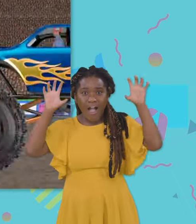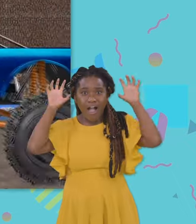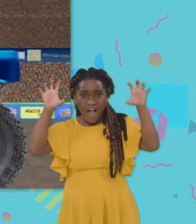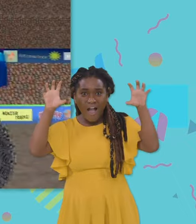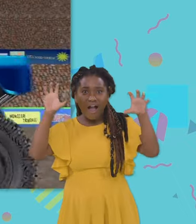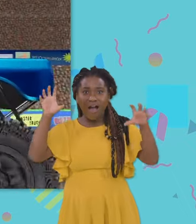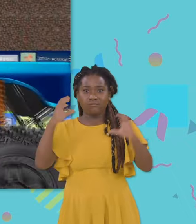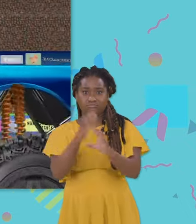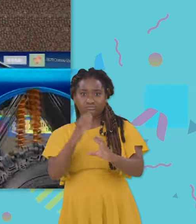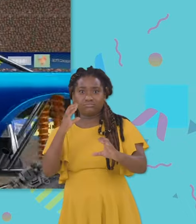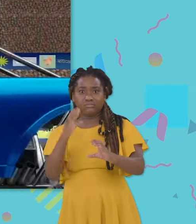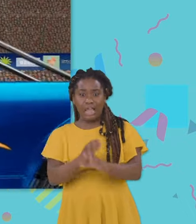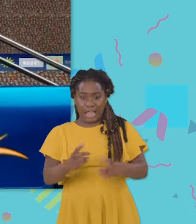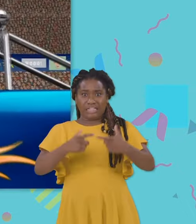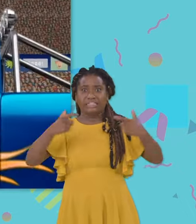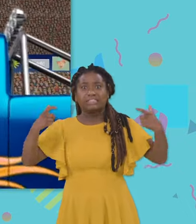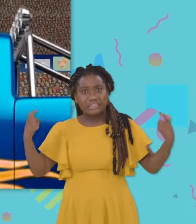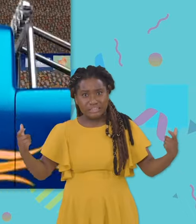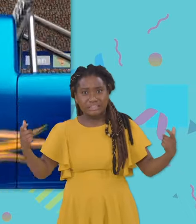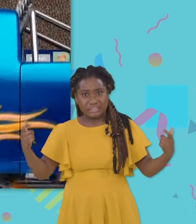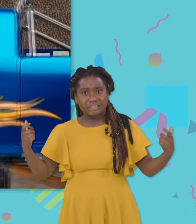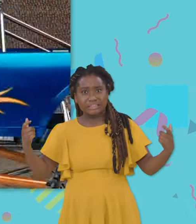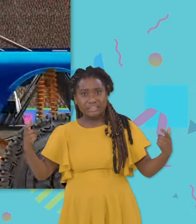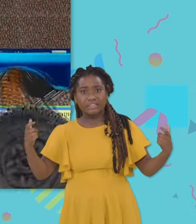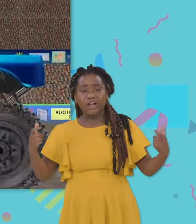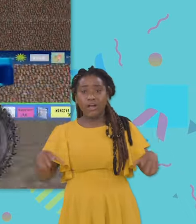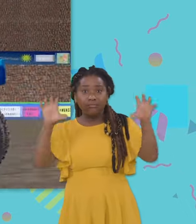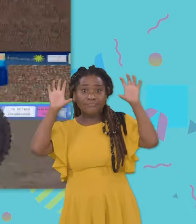song. Monster trucks are big.